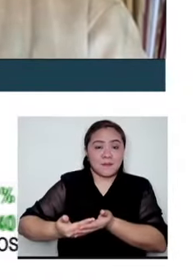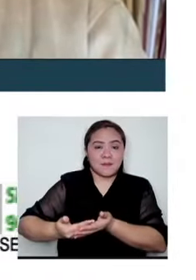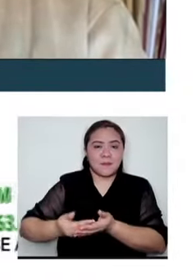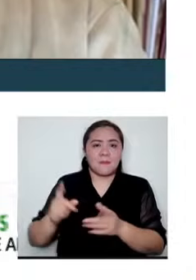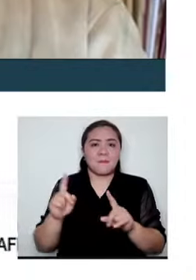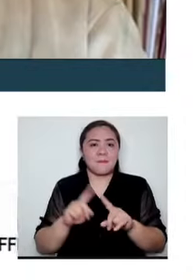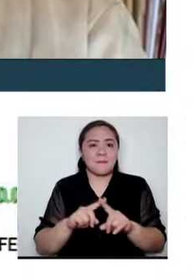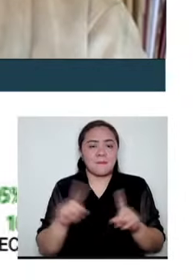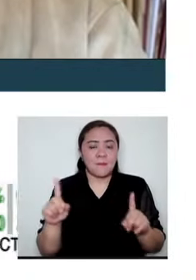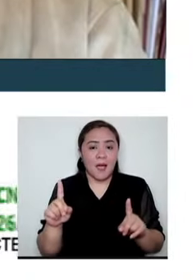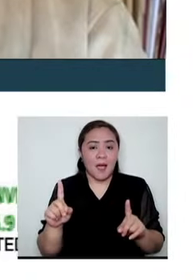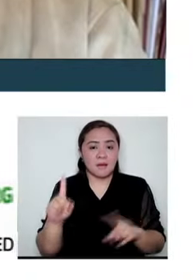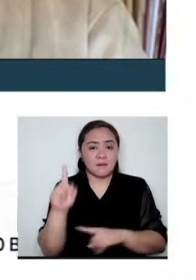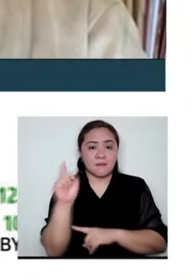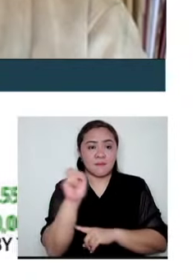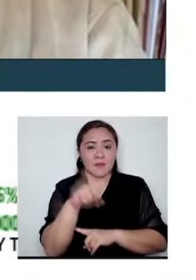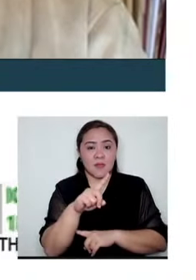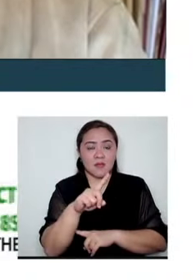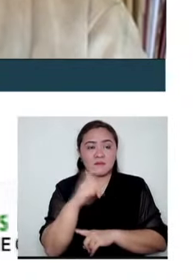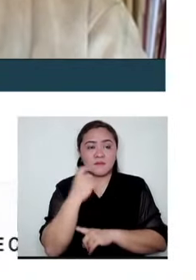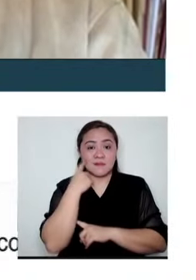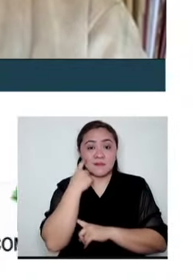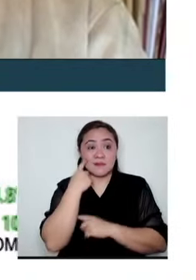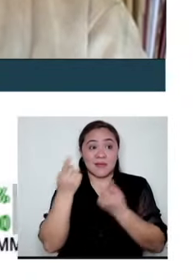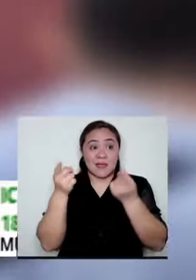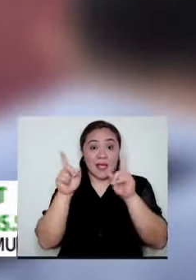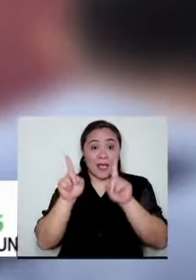then this happened. Take a look at this, Senator.